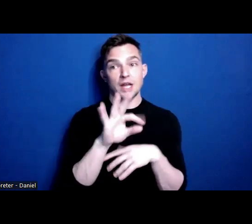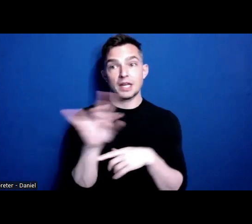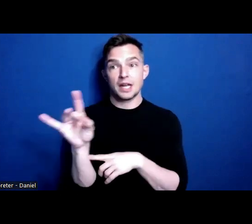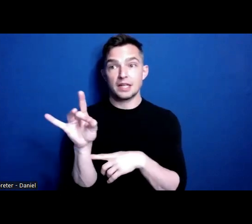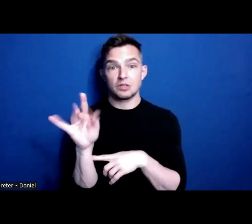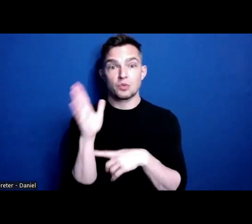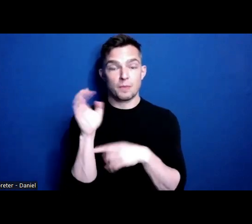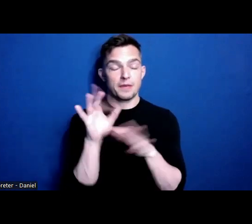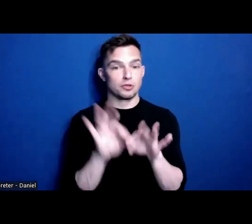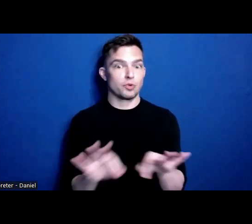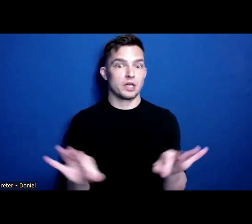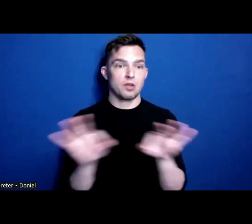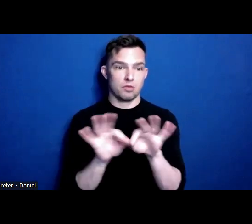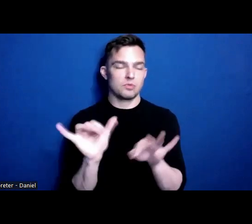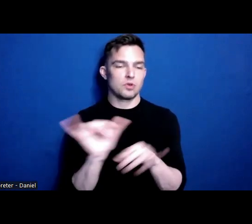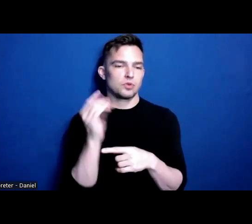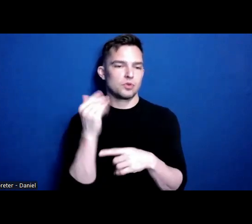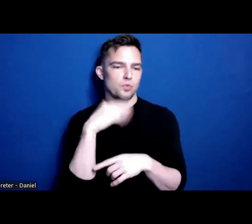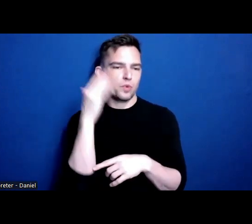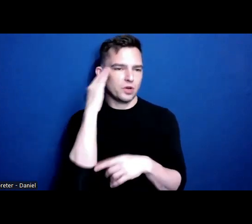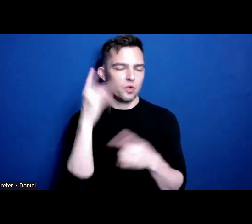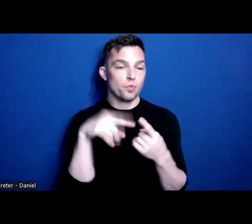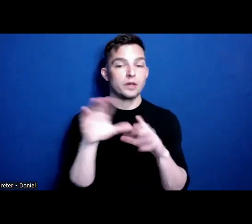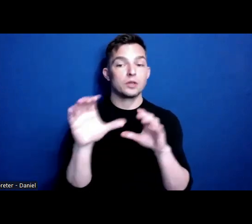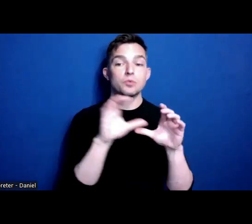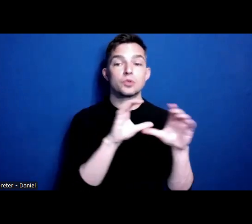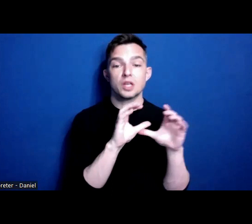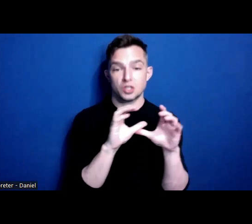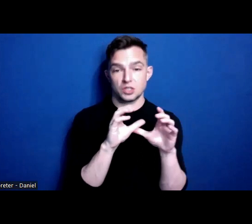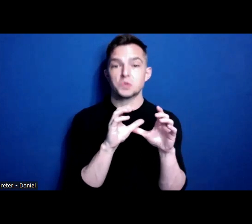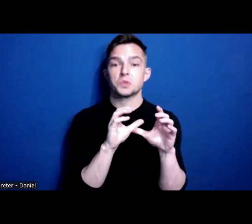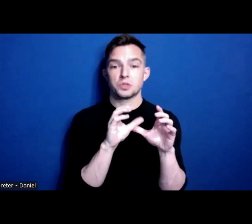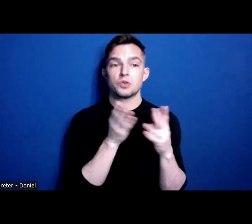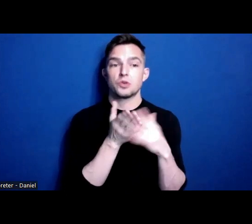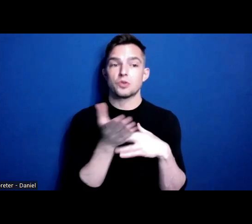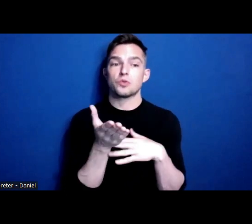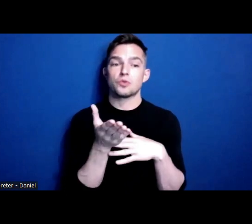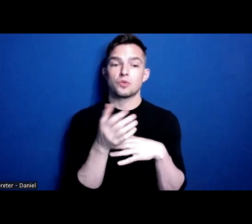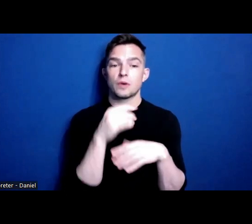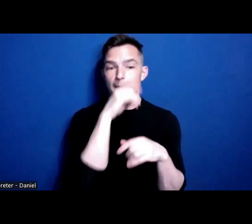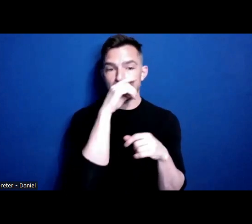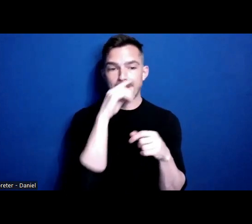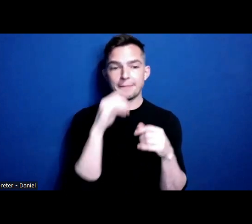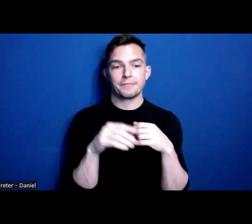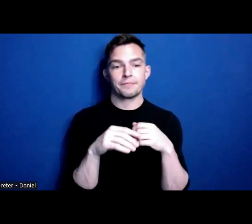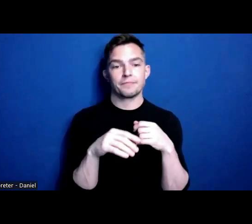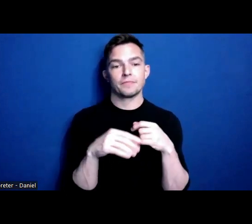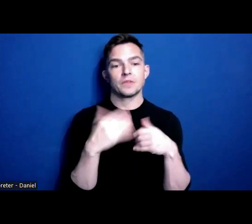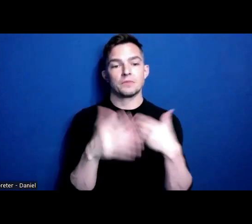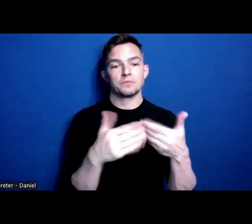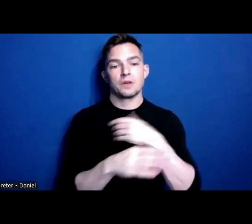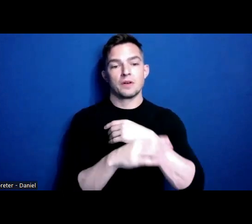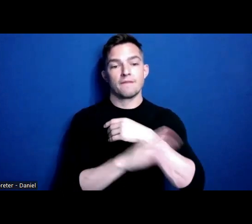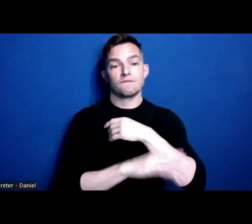to be critical. We also know that when communication is really through a full launch, we are going to be expecting our